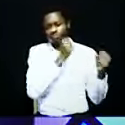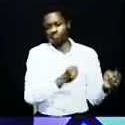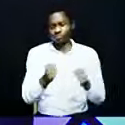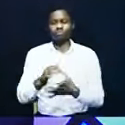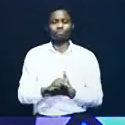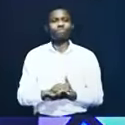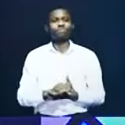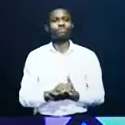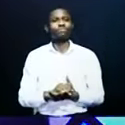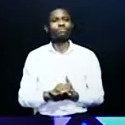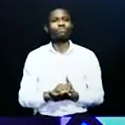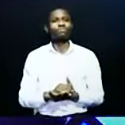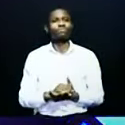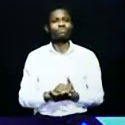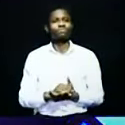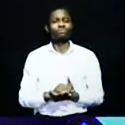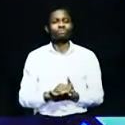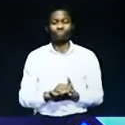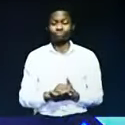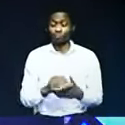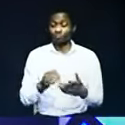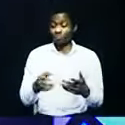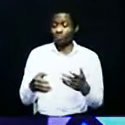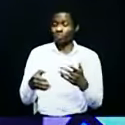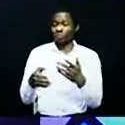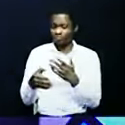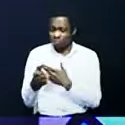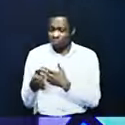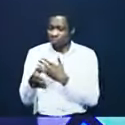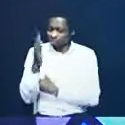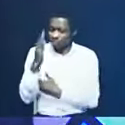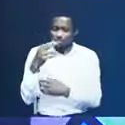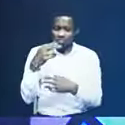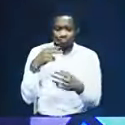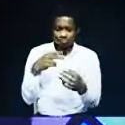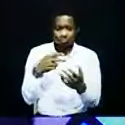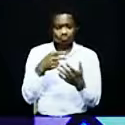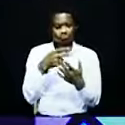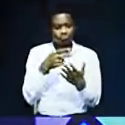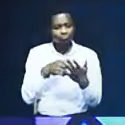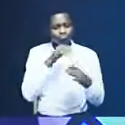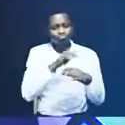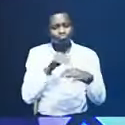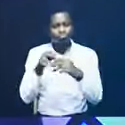See, God described Israel as worm.